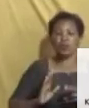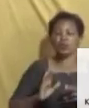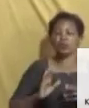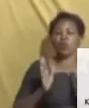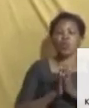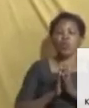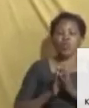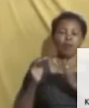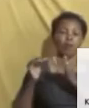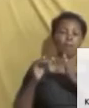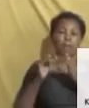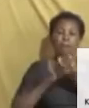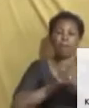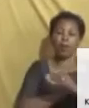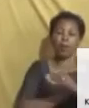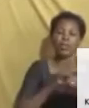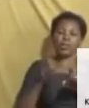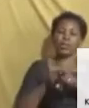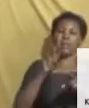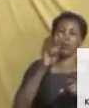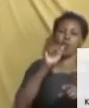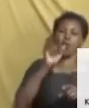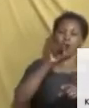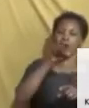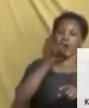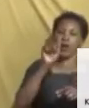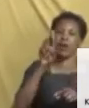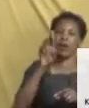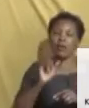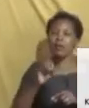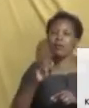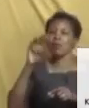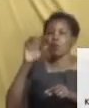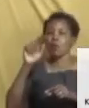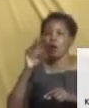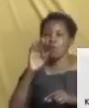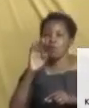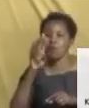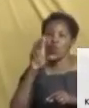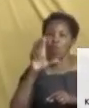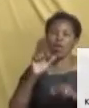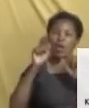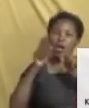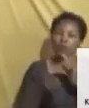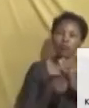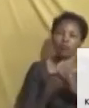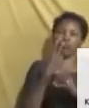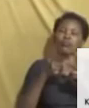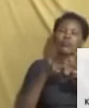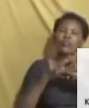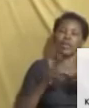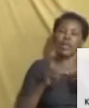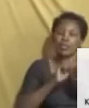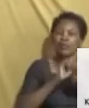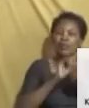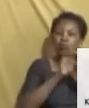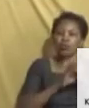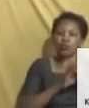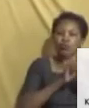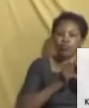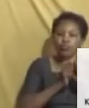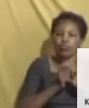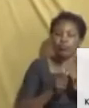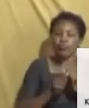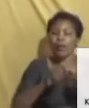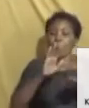Wangare, Omondi, and Wafula, to initiate a popular initiative towards constitutional amendment,